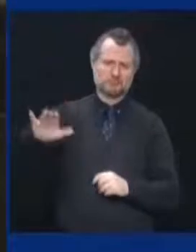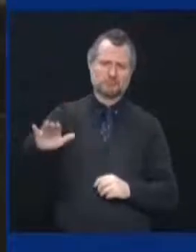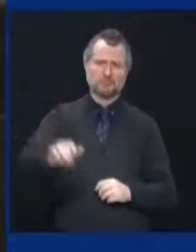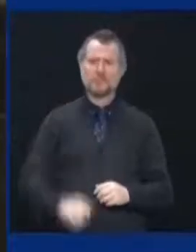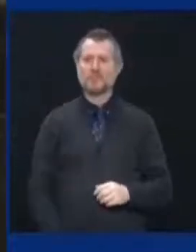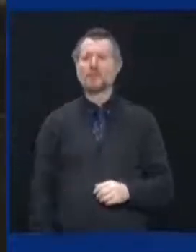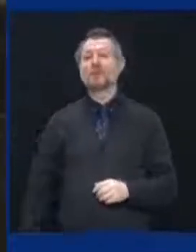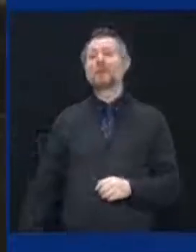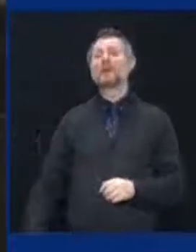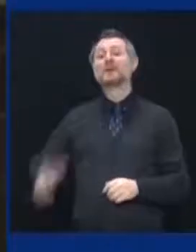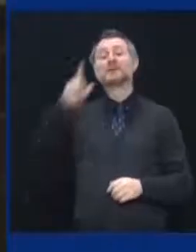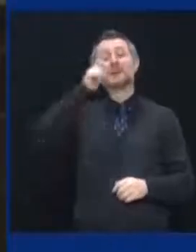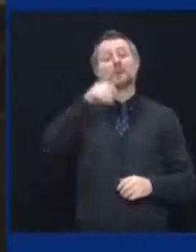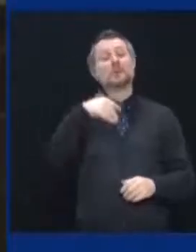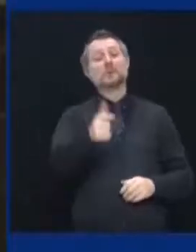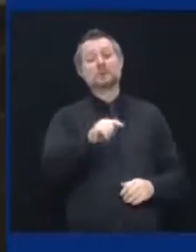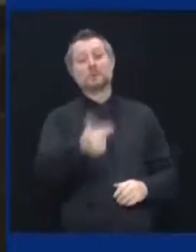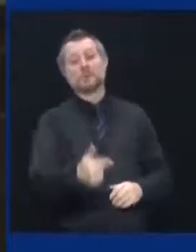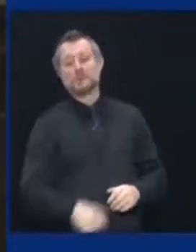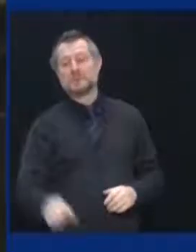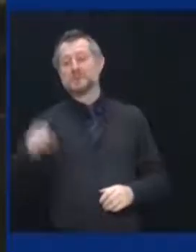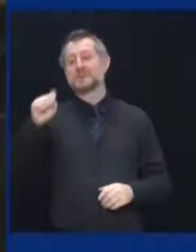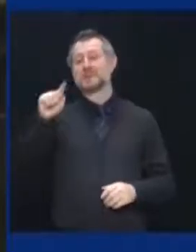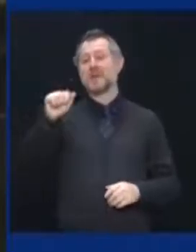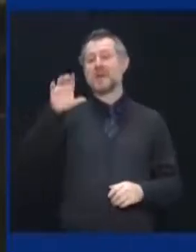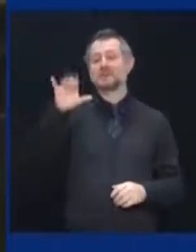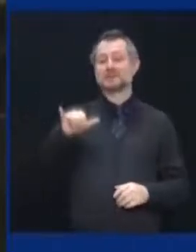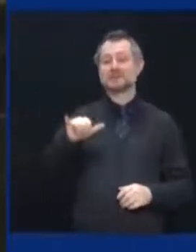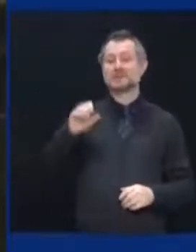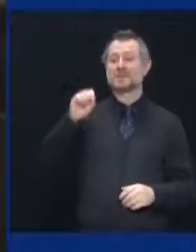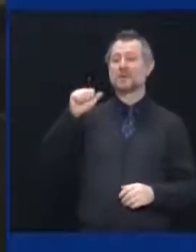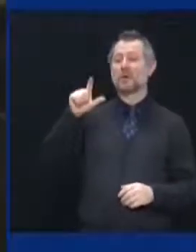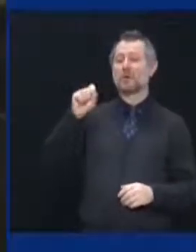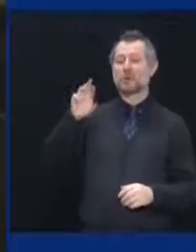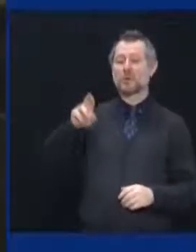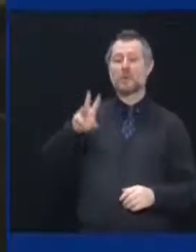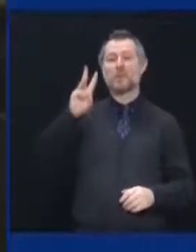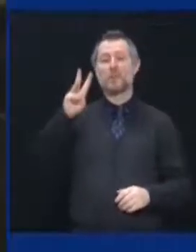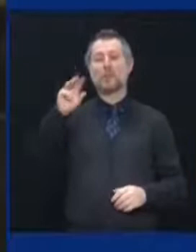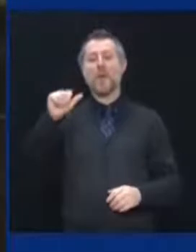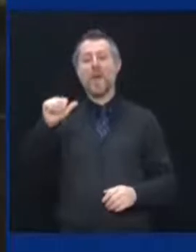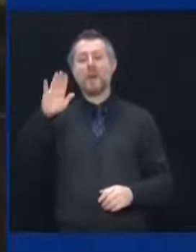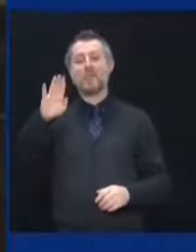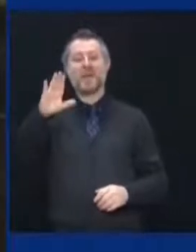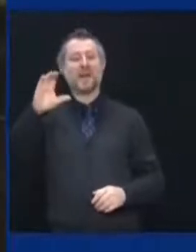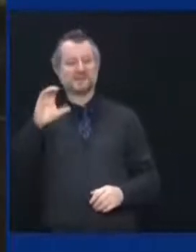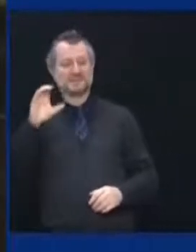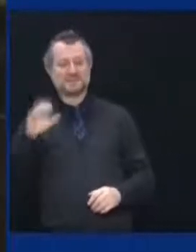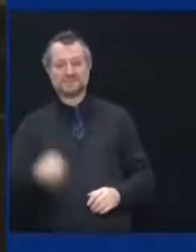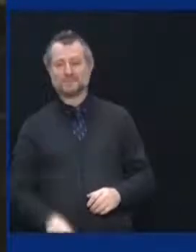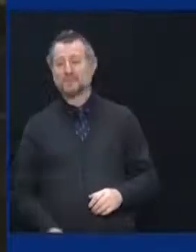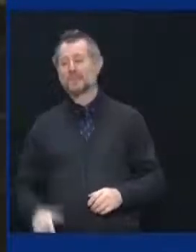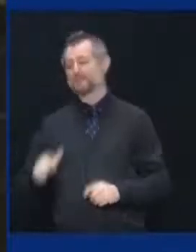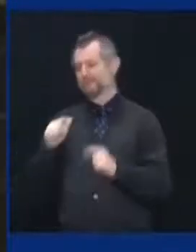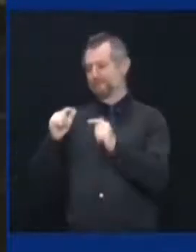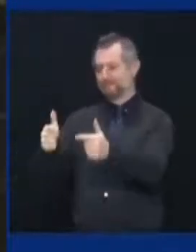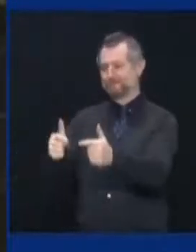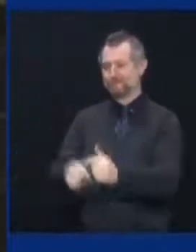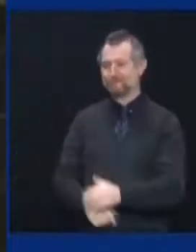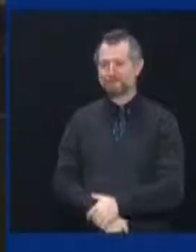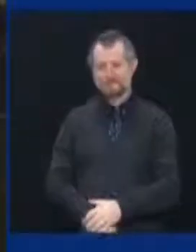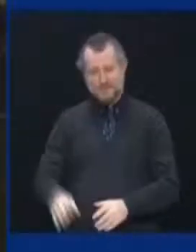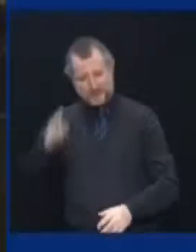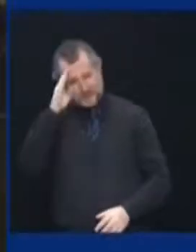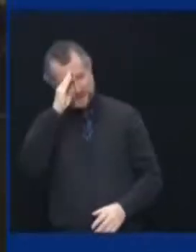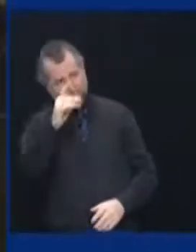Your next question comes from Stacy Sager at WABC. Stacy, your line is open. Please unmute your microphone. Hi, Governor.